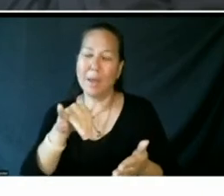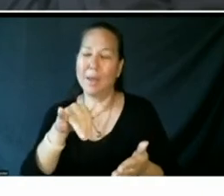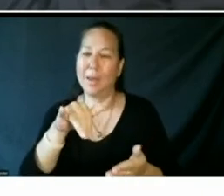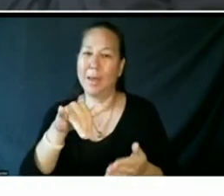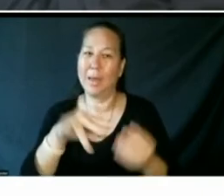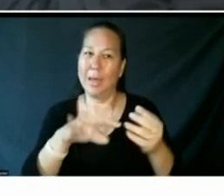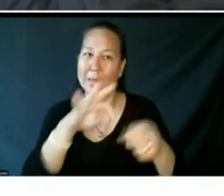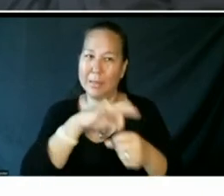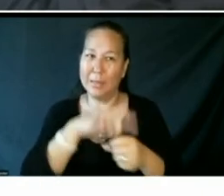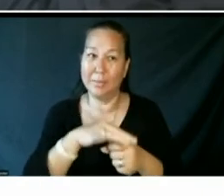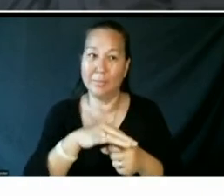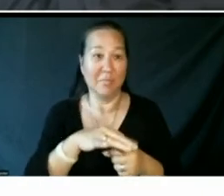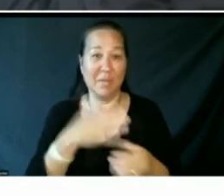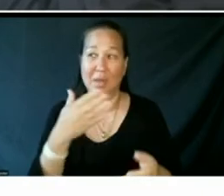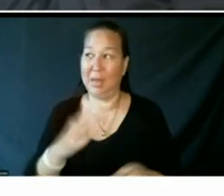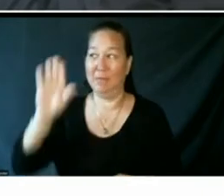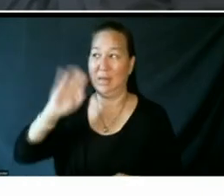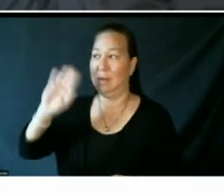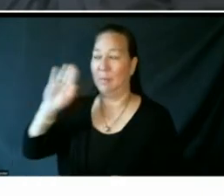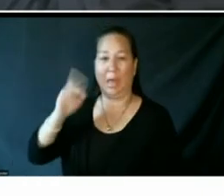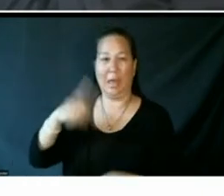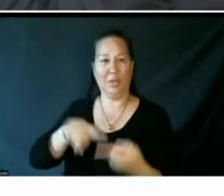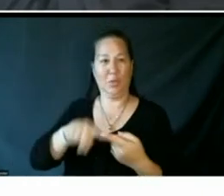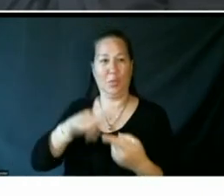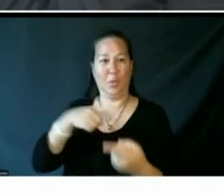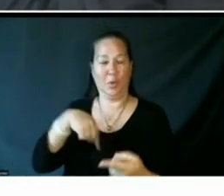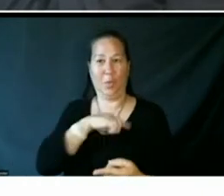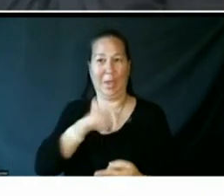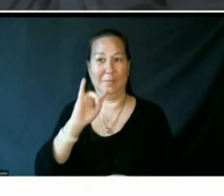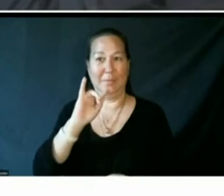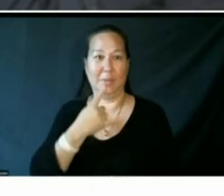about the election, and then move on